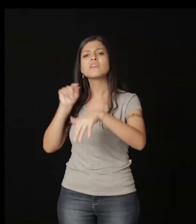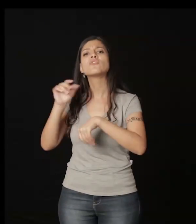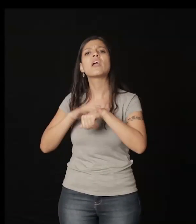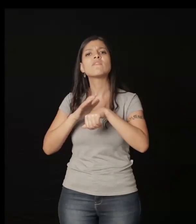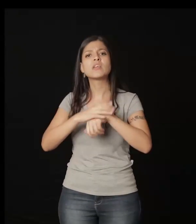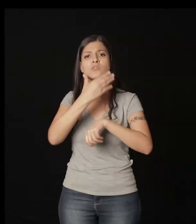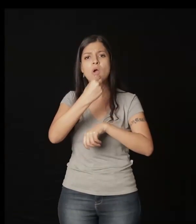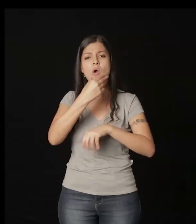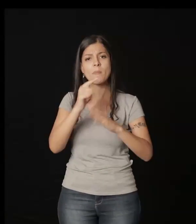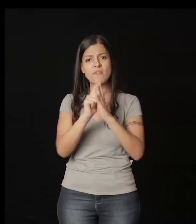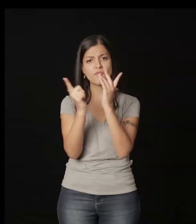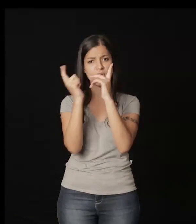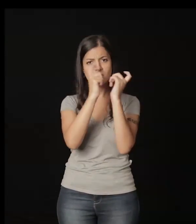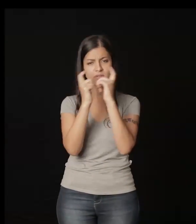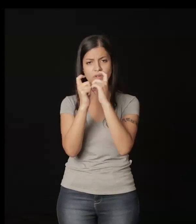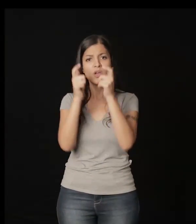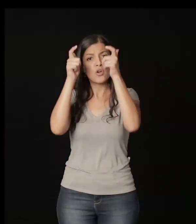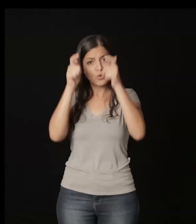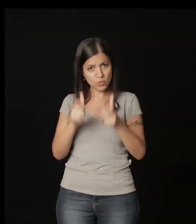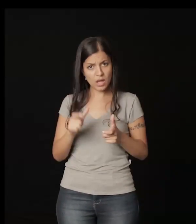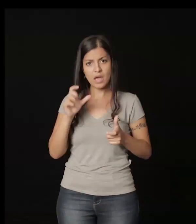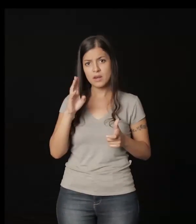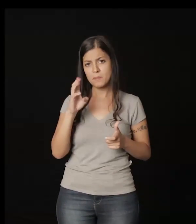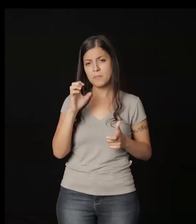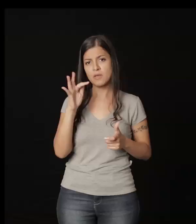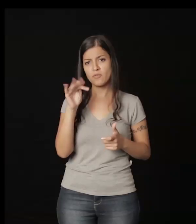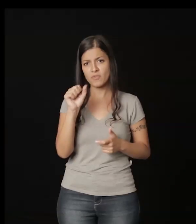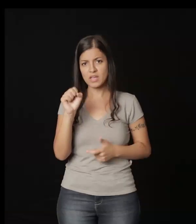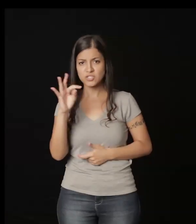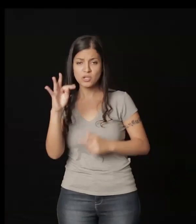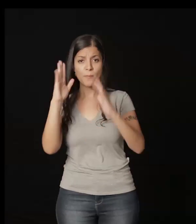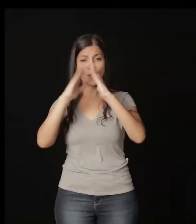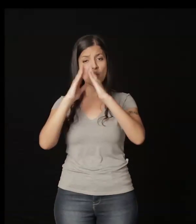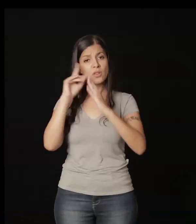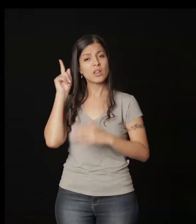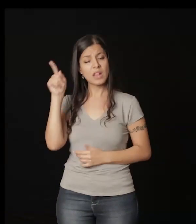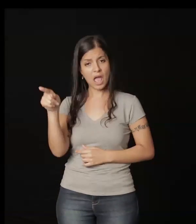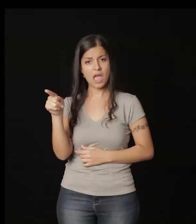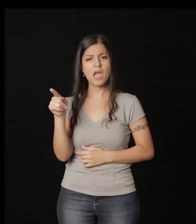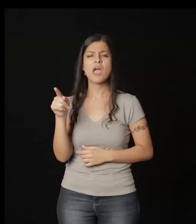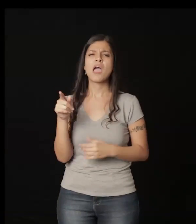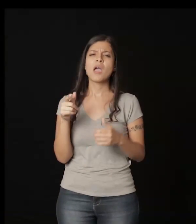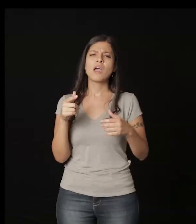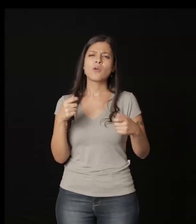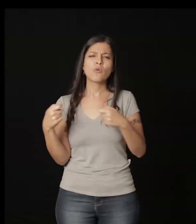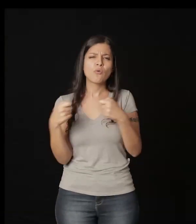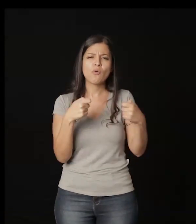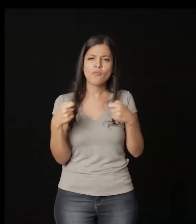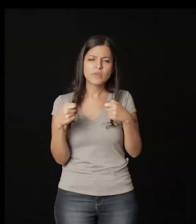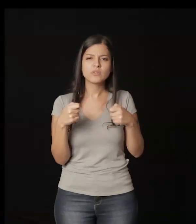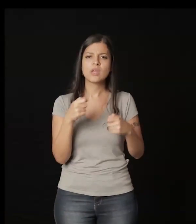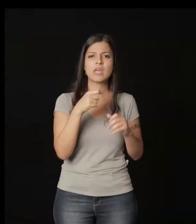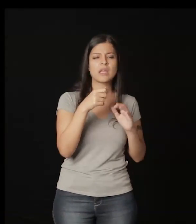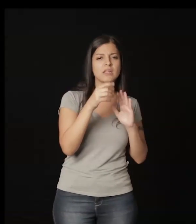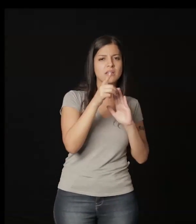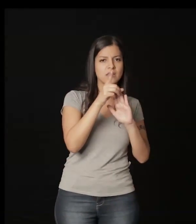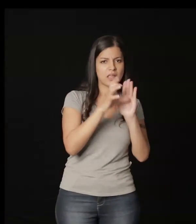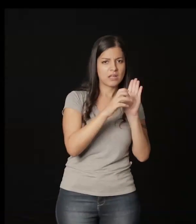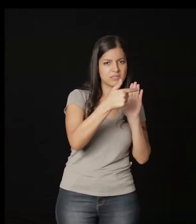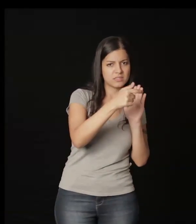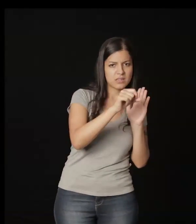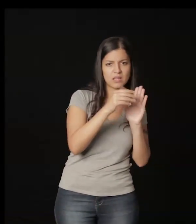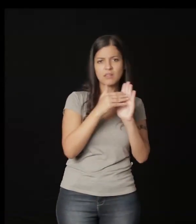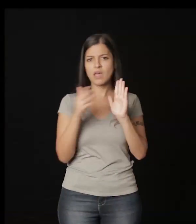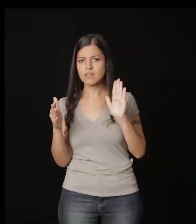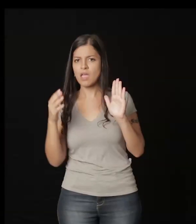created by photojournalists that were living in Belfast during the Troubles. The Troubles were around like from the 70s to the